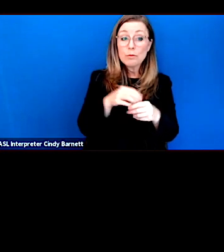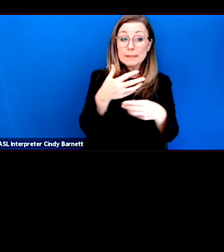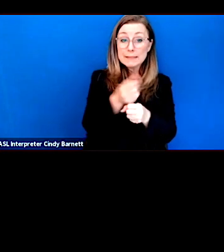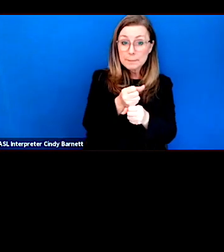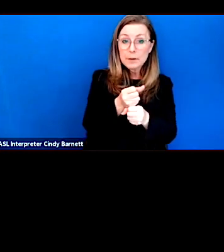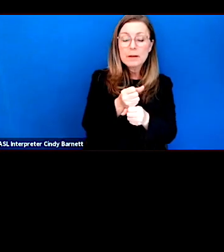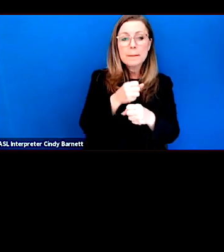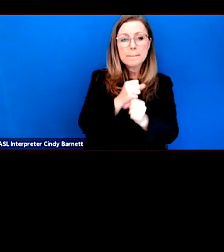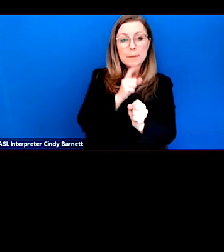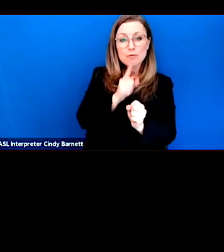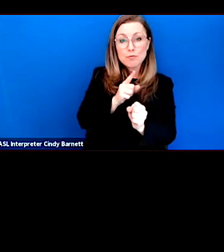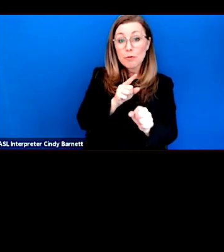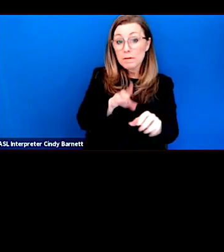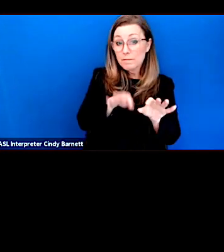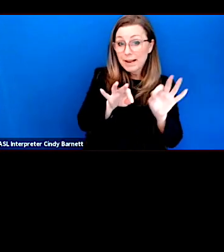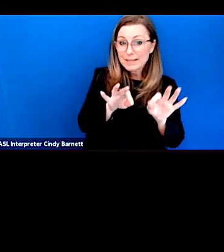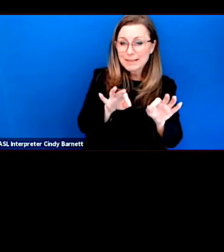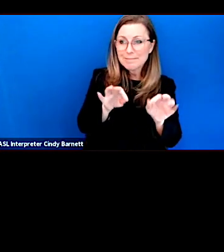as intended by the original authors.